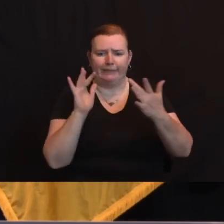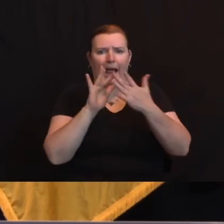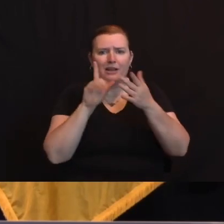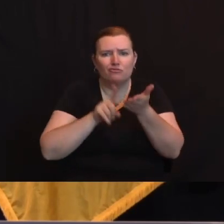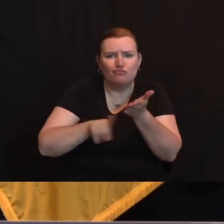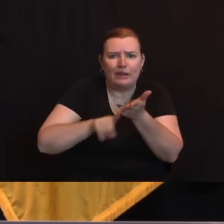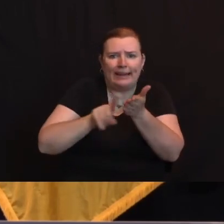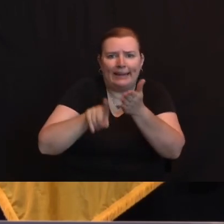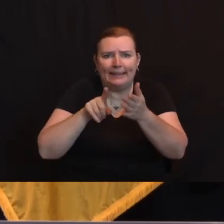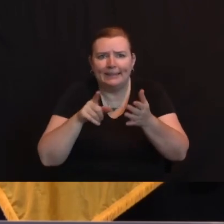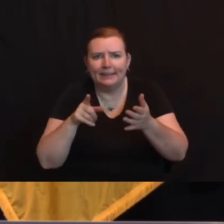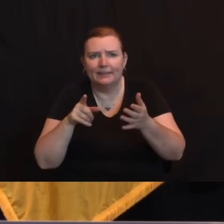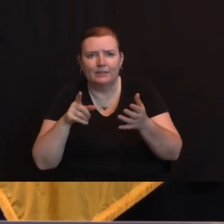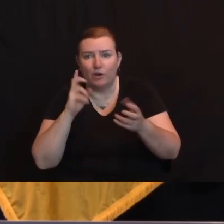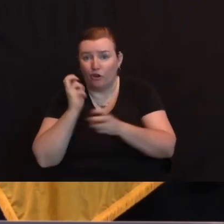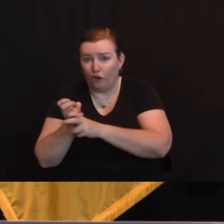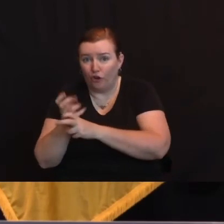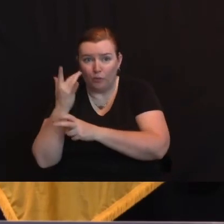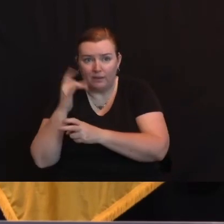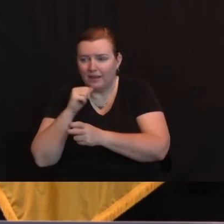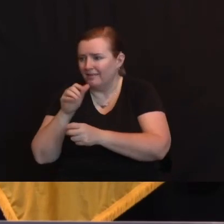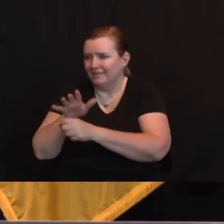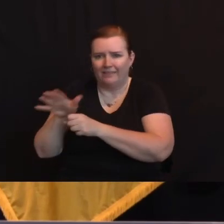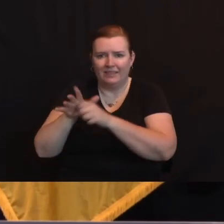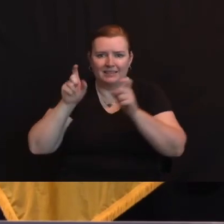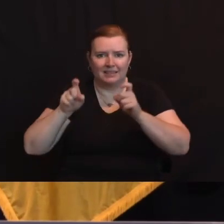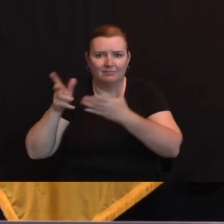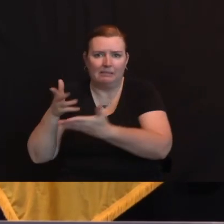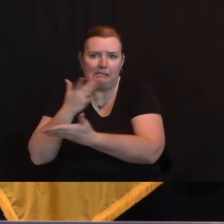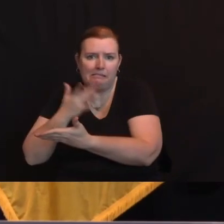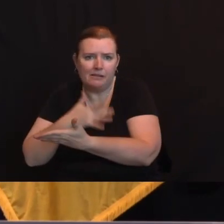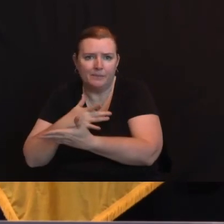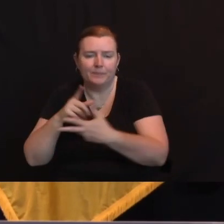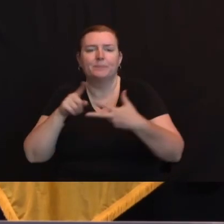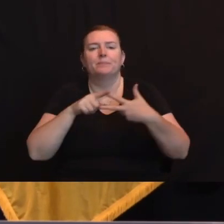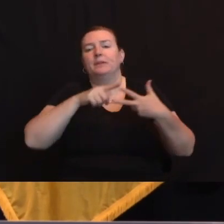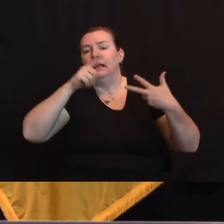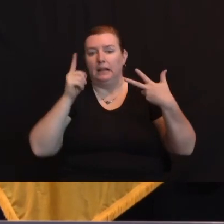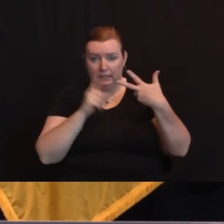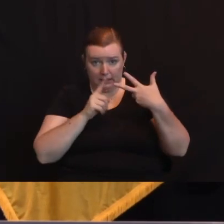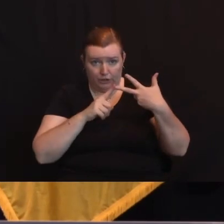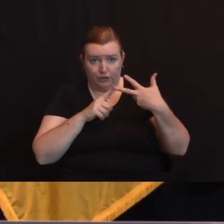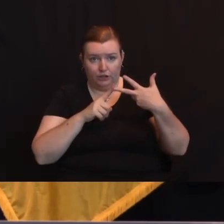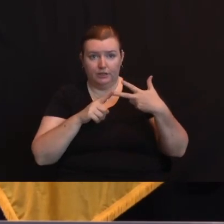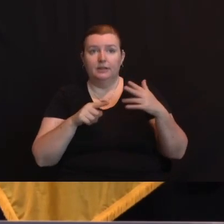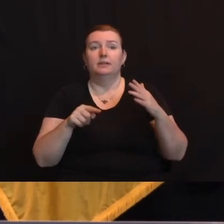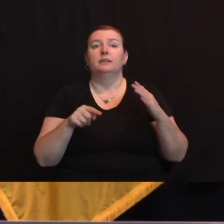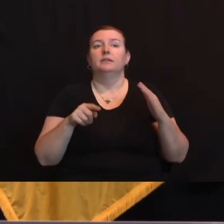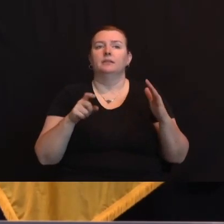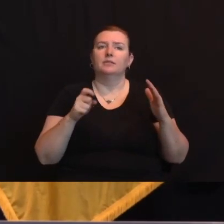then the third sort of wrench that's been thrown in the system, which I think we all should have probably expected.